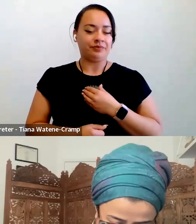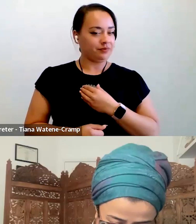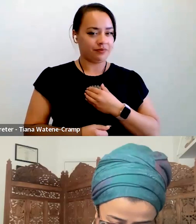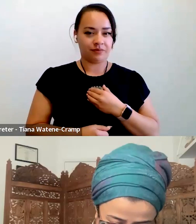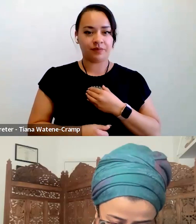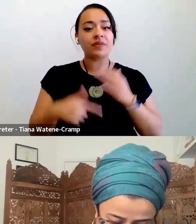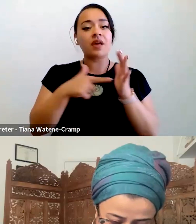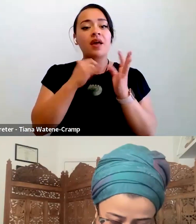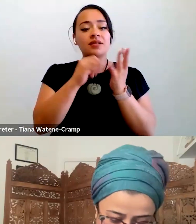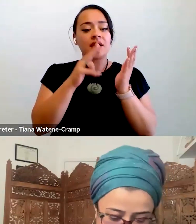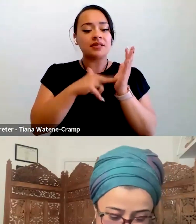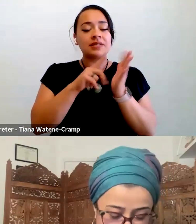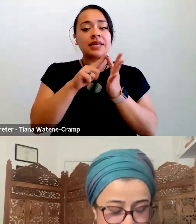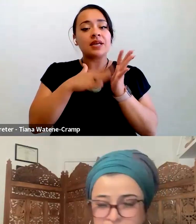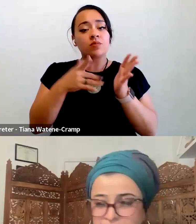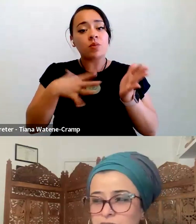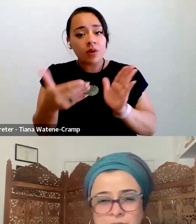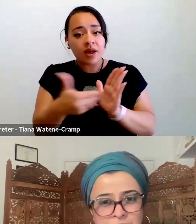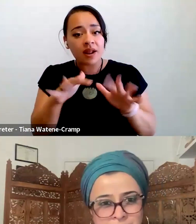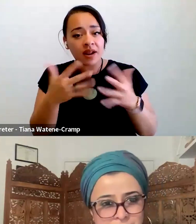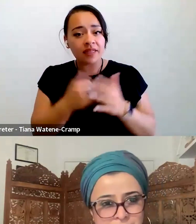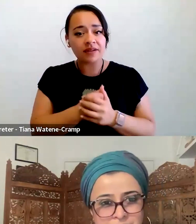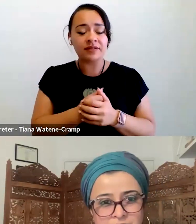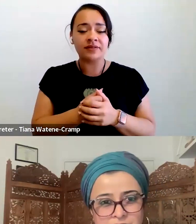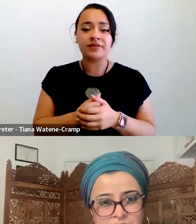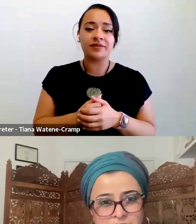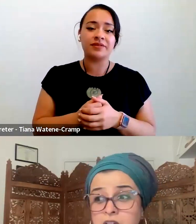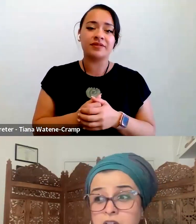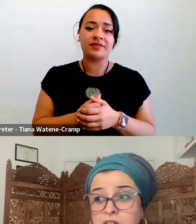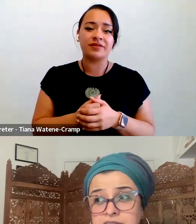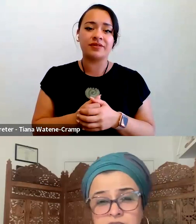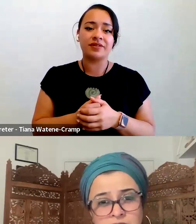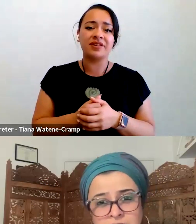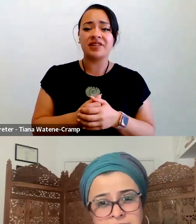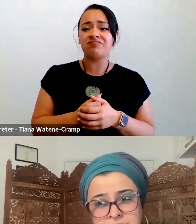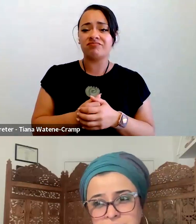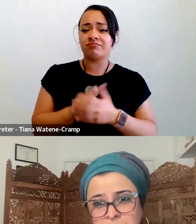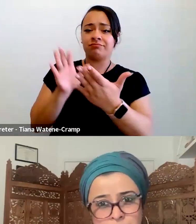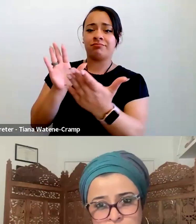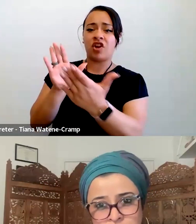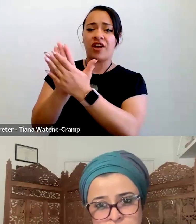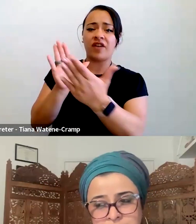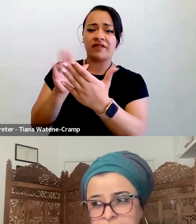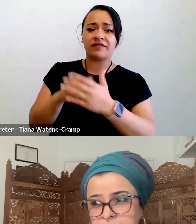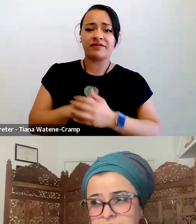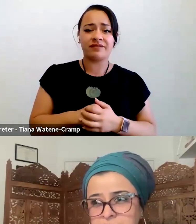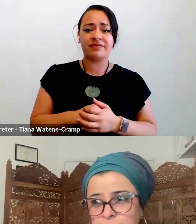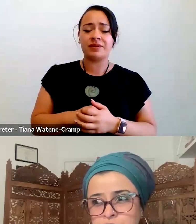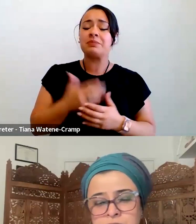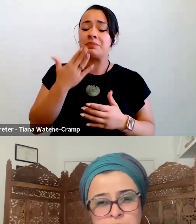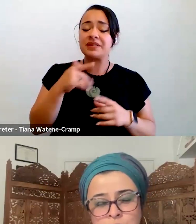Tasneem, did you want to add anything to that? Yeah, look, I mean, yeah, high five. decolonize the skills matrix.